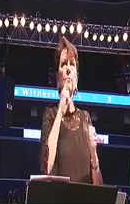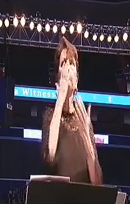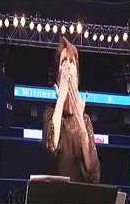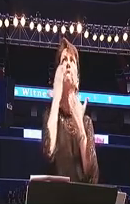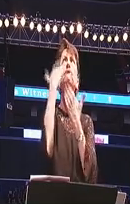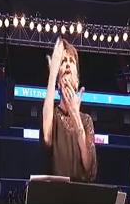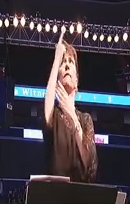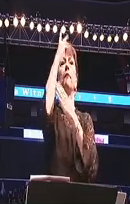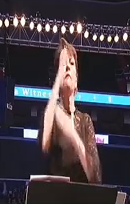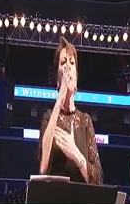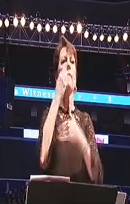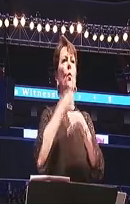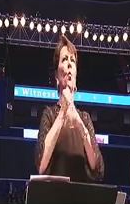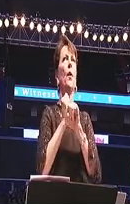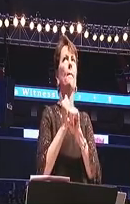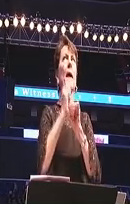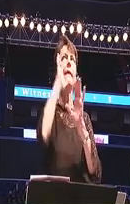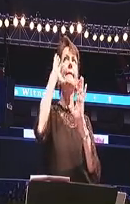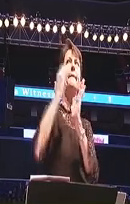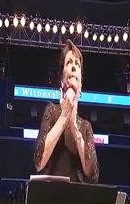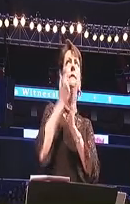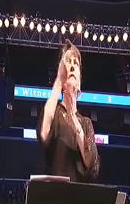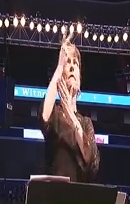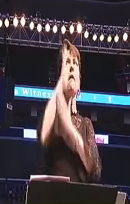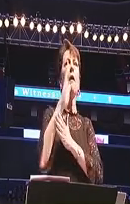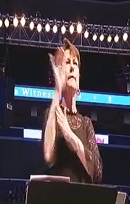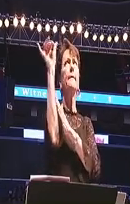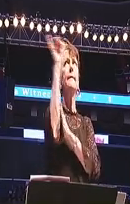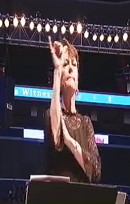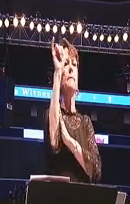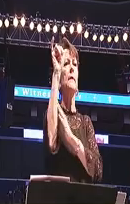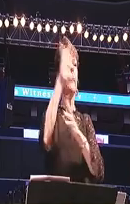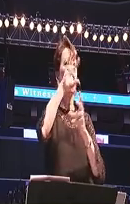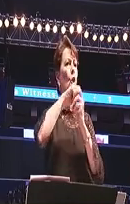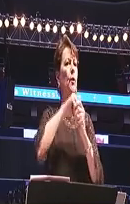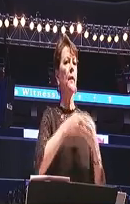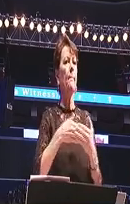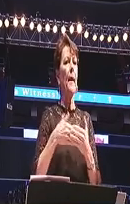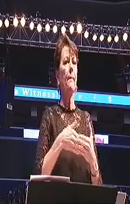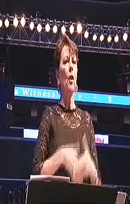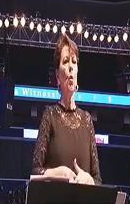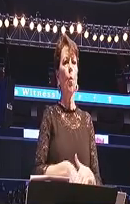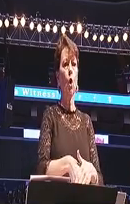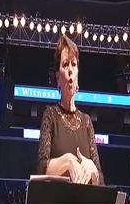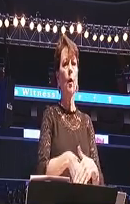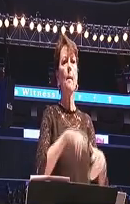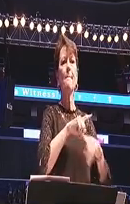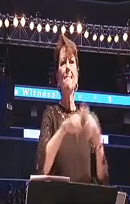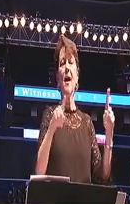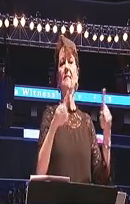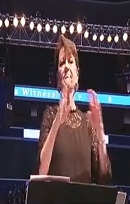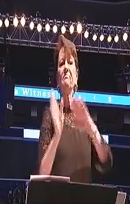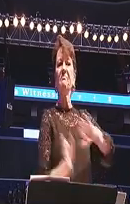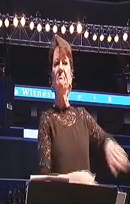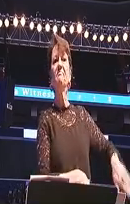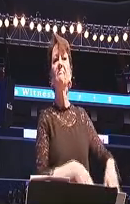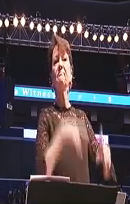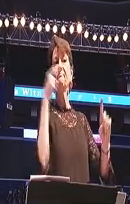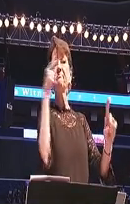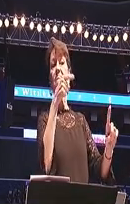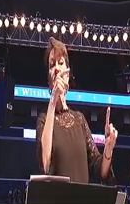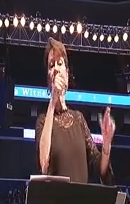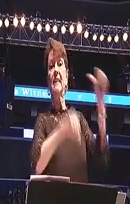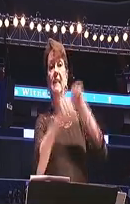that we are made in His image and likeness, including the baby in the womb. But even from a point of science, the science